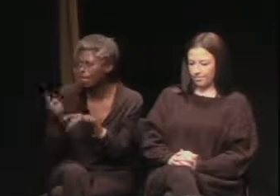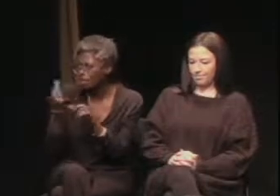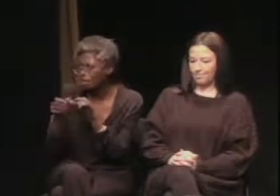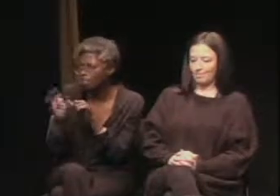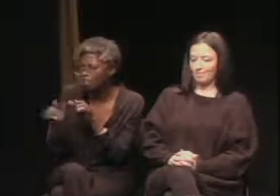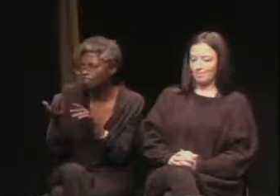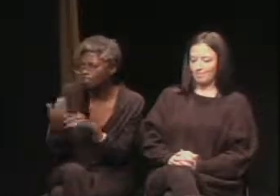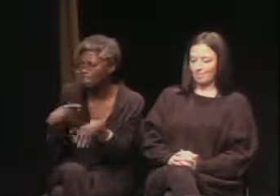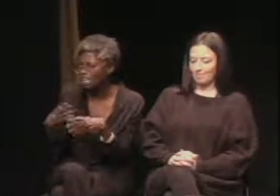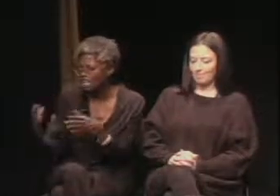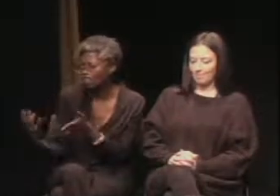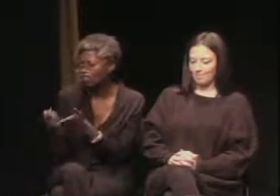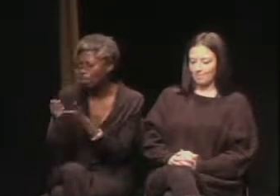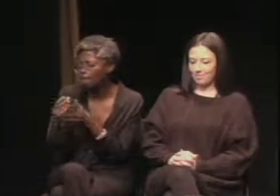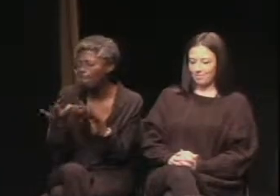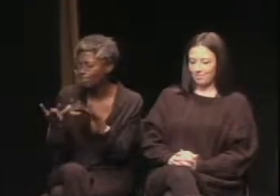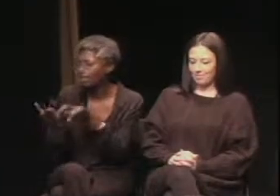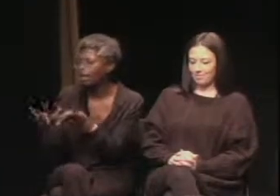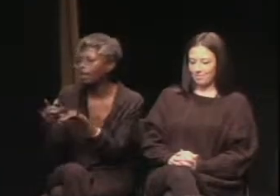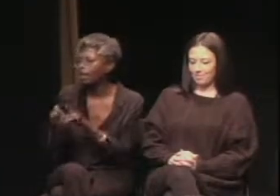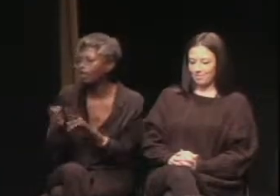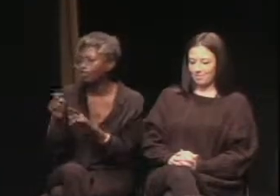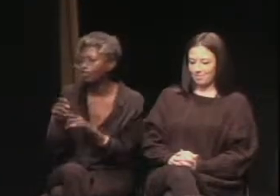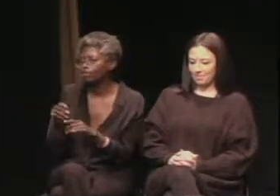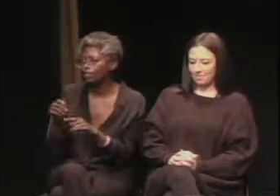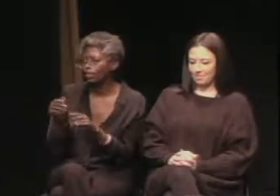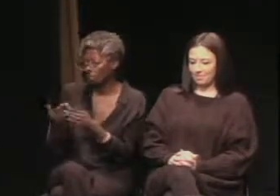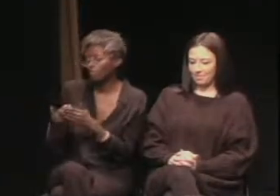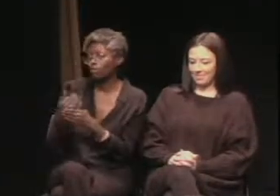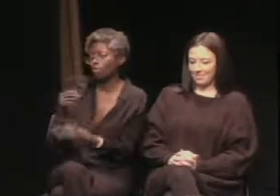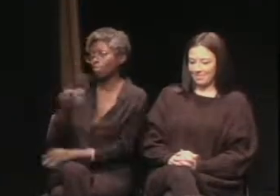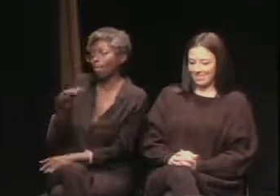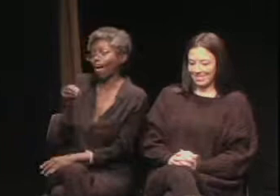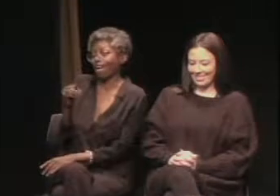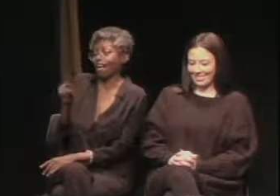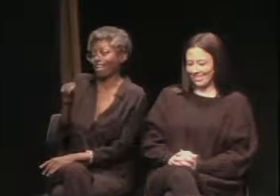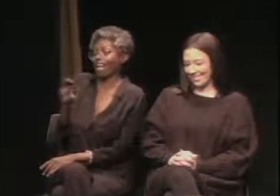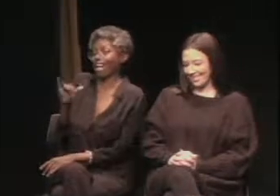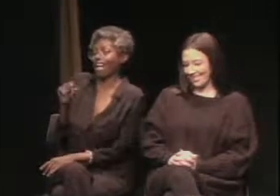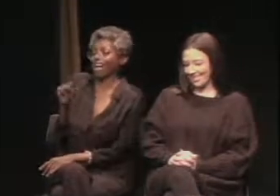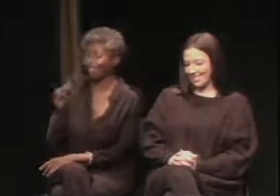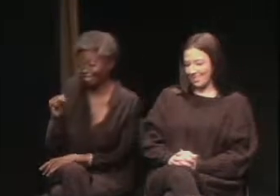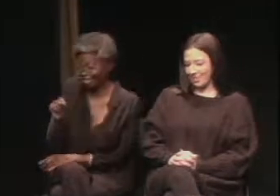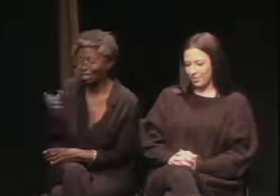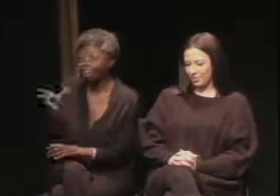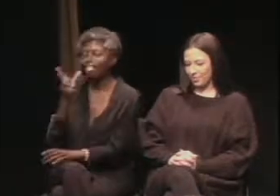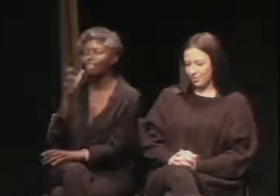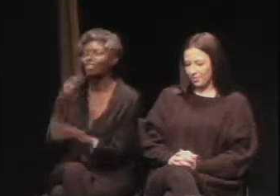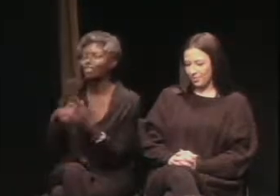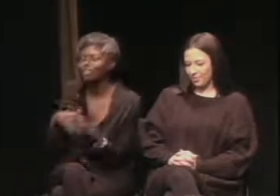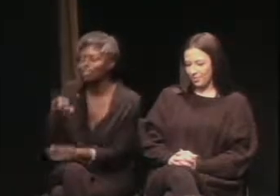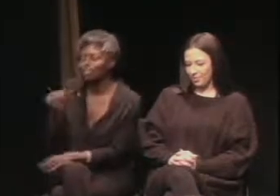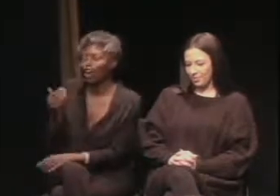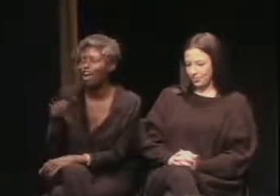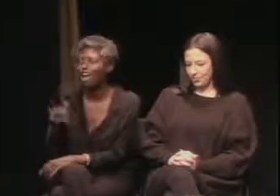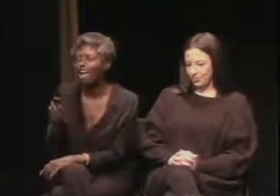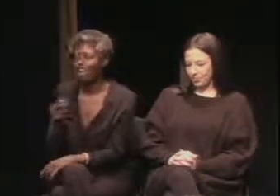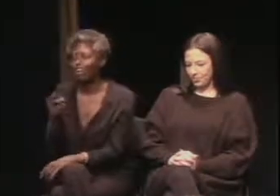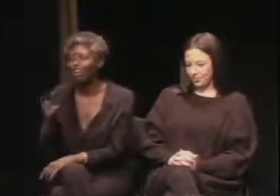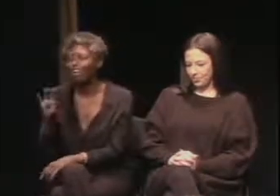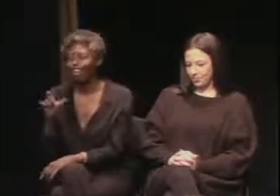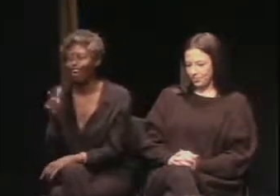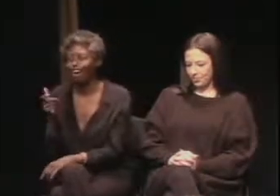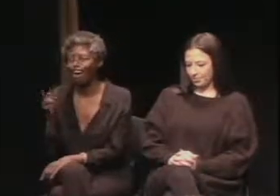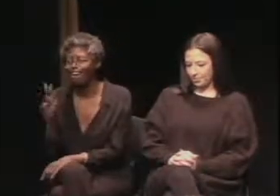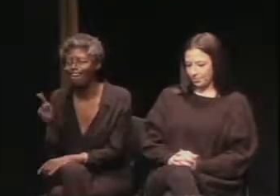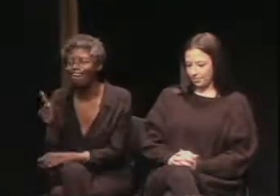used to be able to get the cassette tapes of, this is pre-podcast, mm-hmm. but you can listen to like John Henry Clark and Dr. Ben on cassette